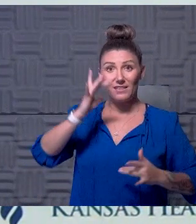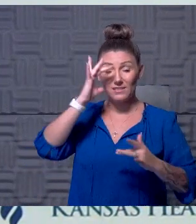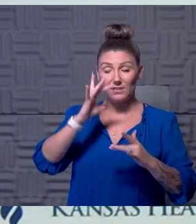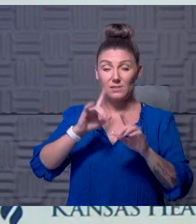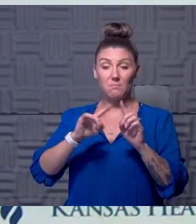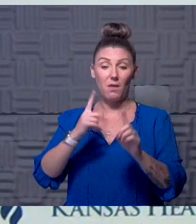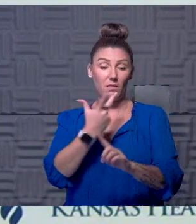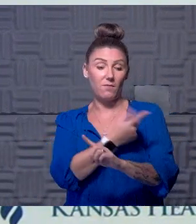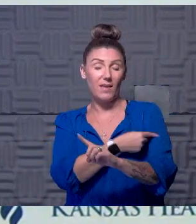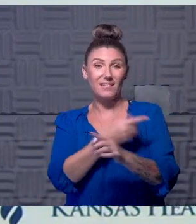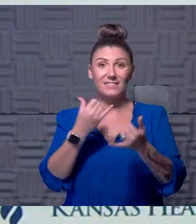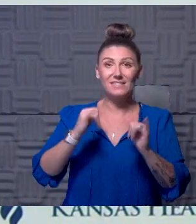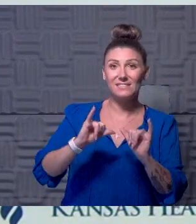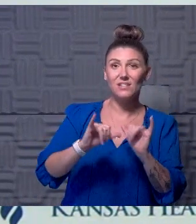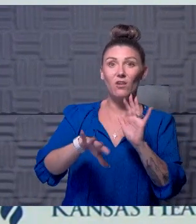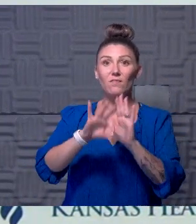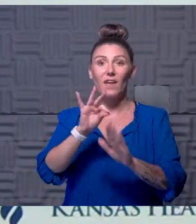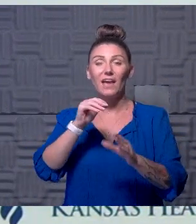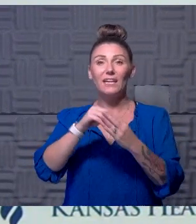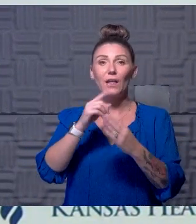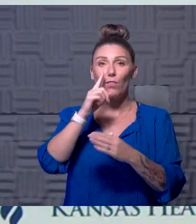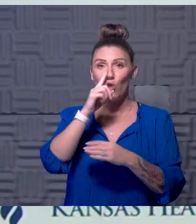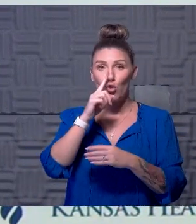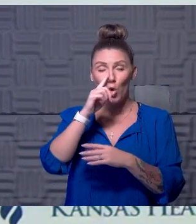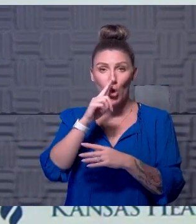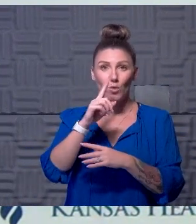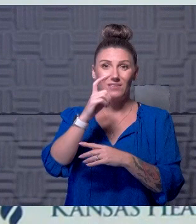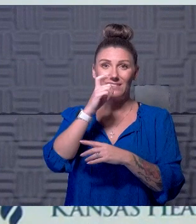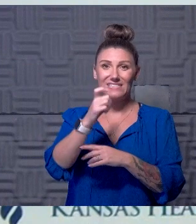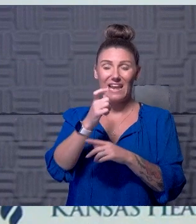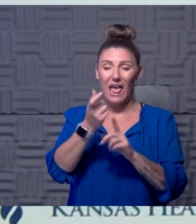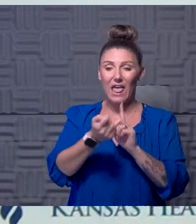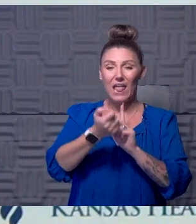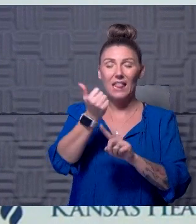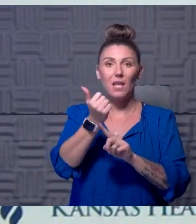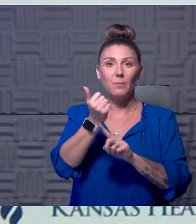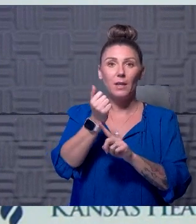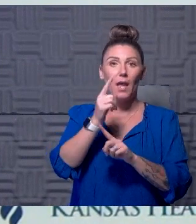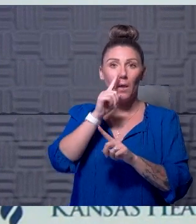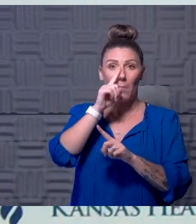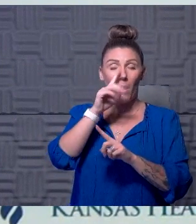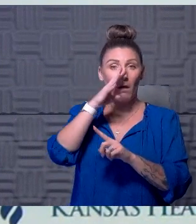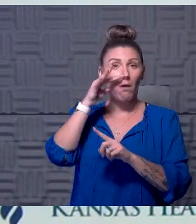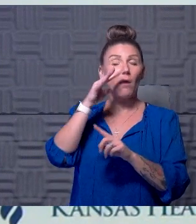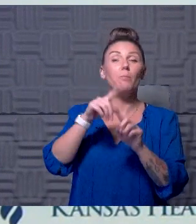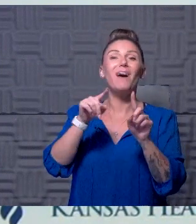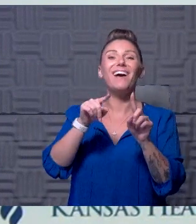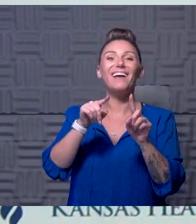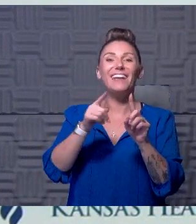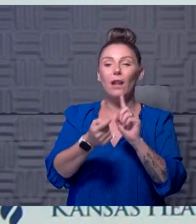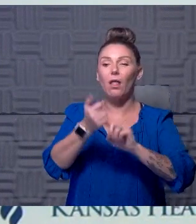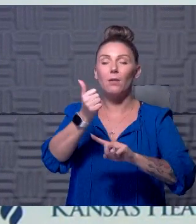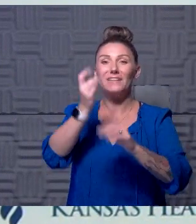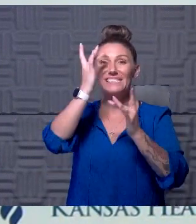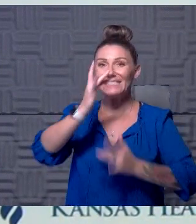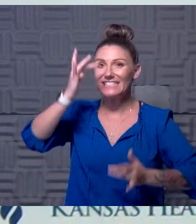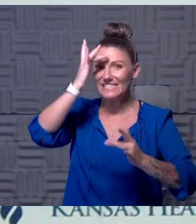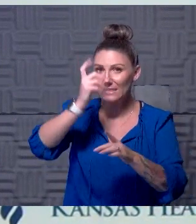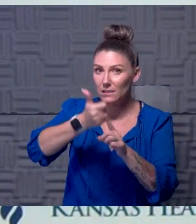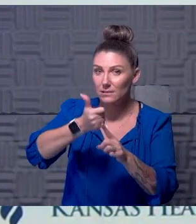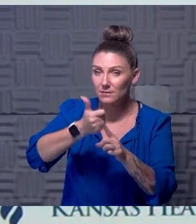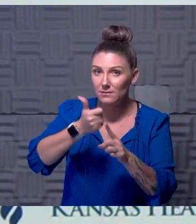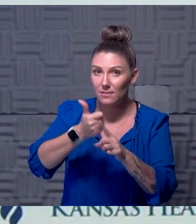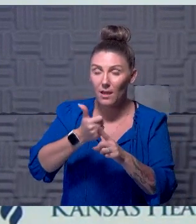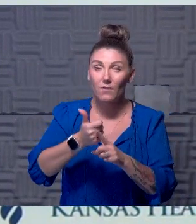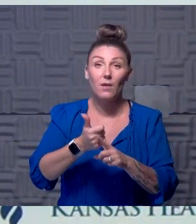you can still find it in the nose, so it does not eliminate carriage, but it does eliminate disease, which is exactly what we want to see right now. The